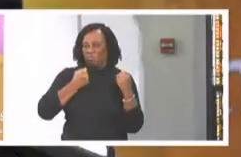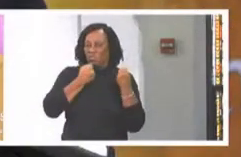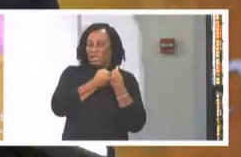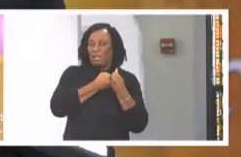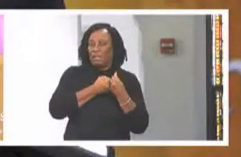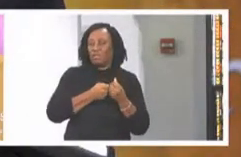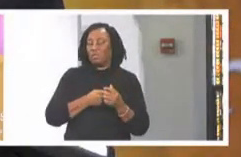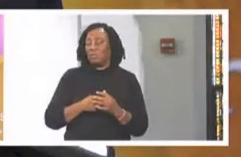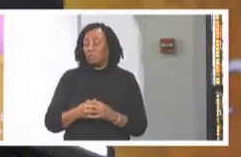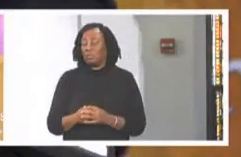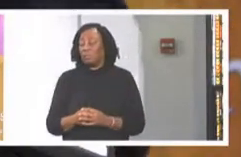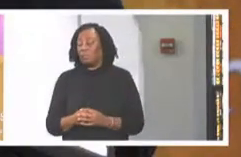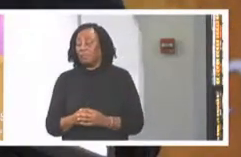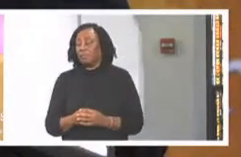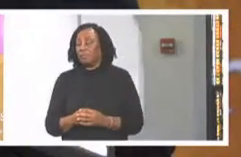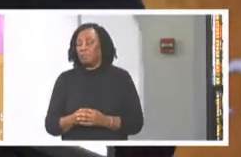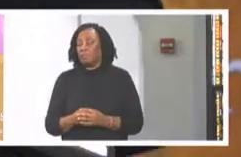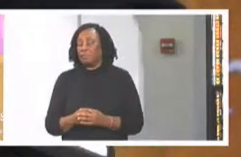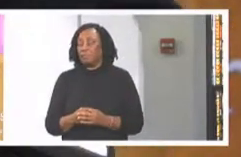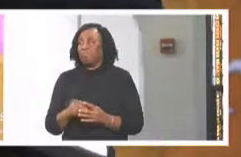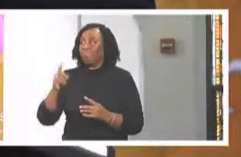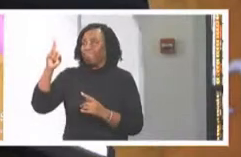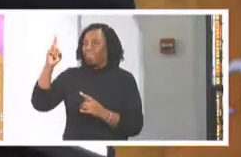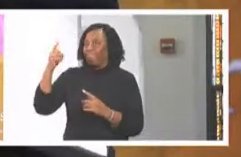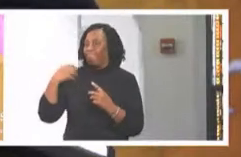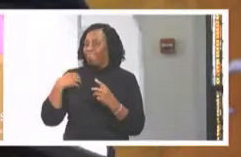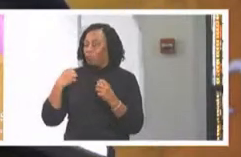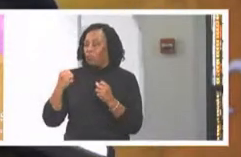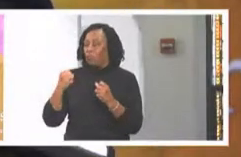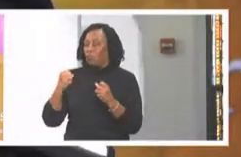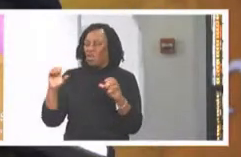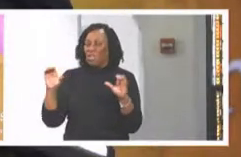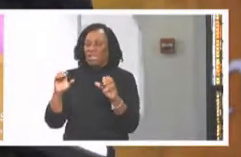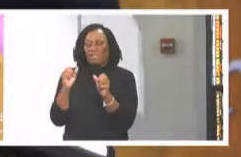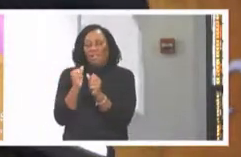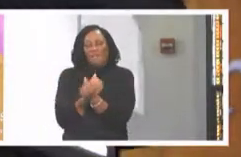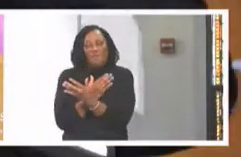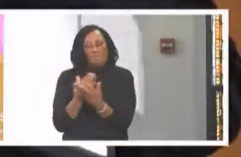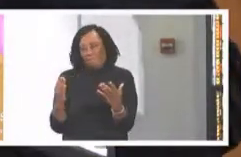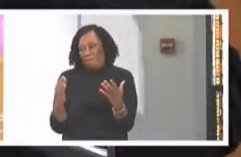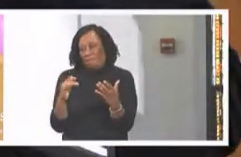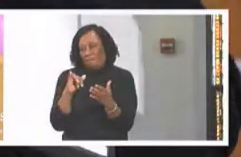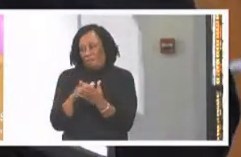It's really God's strength that does everything that we need to be done for us.